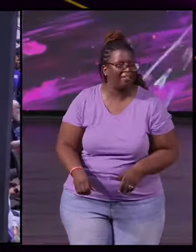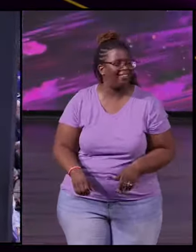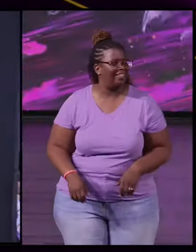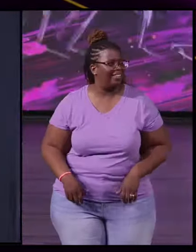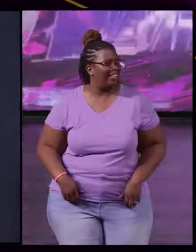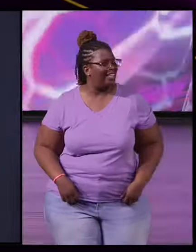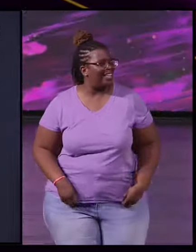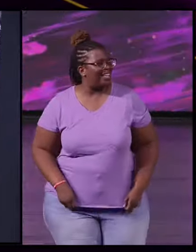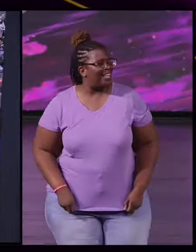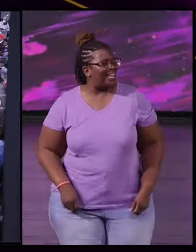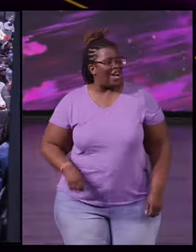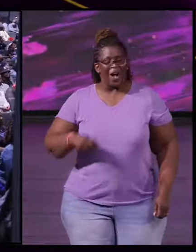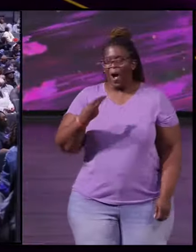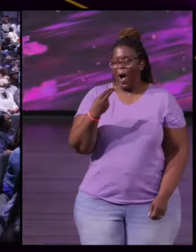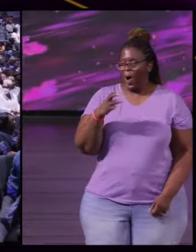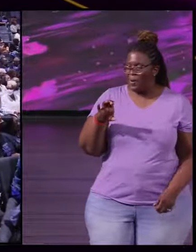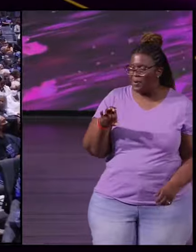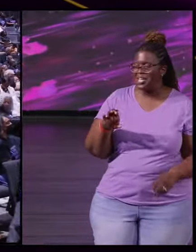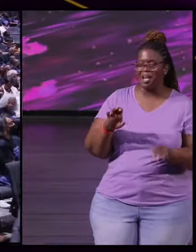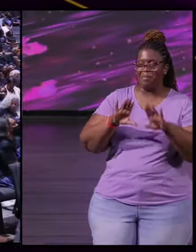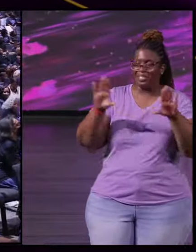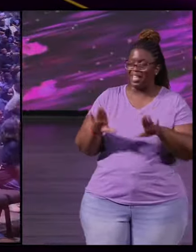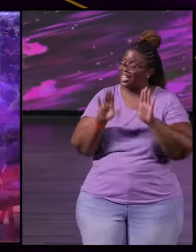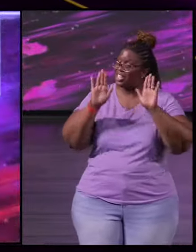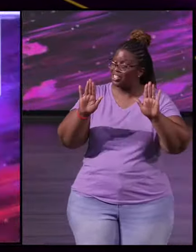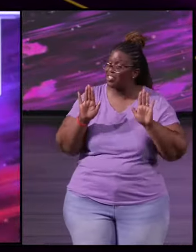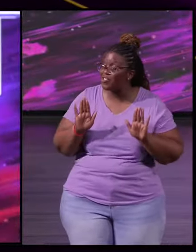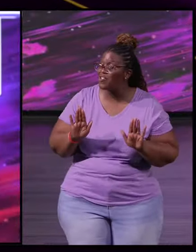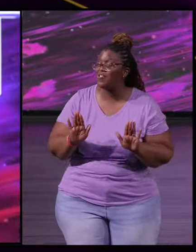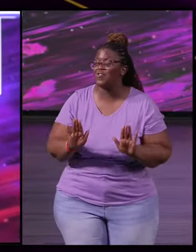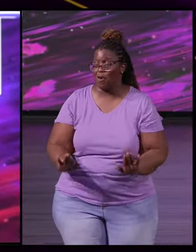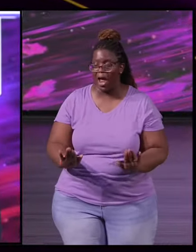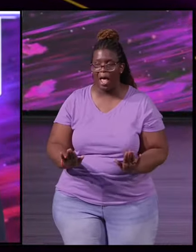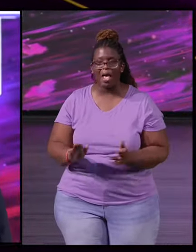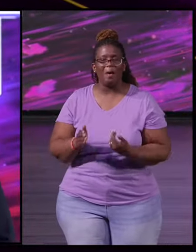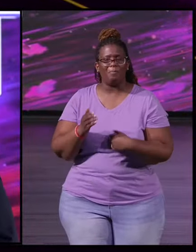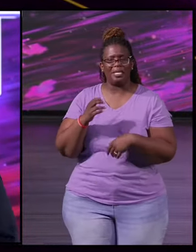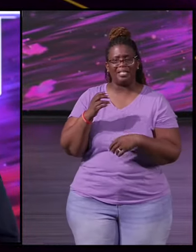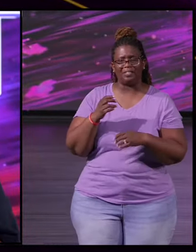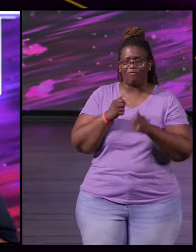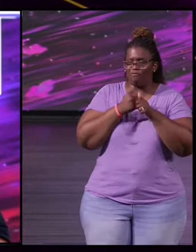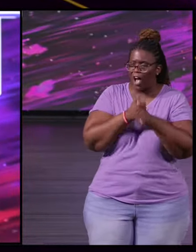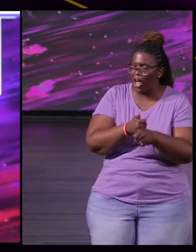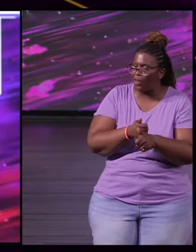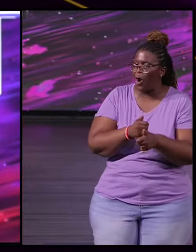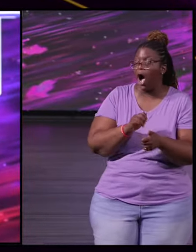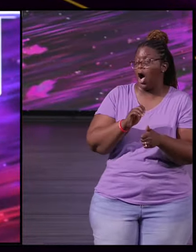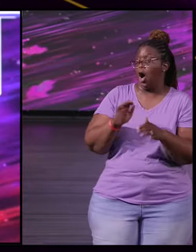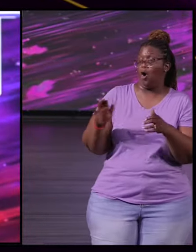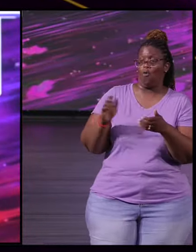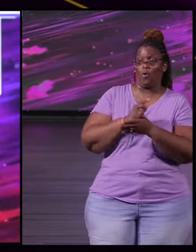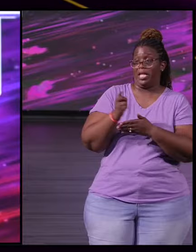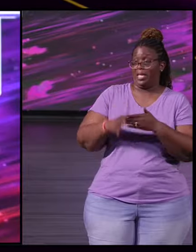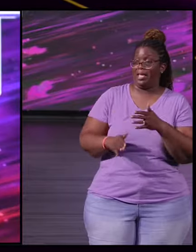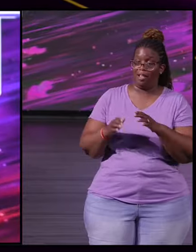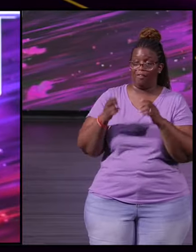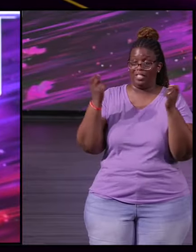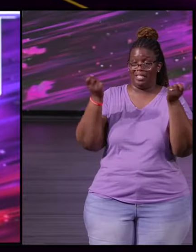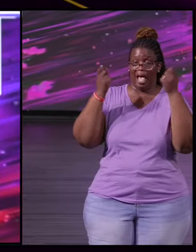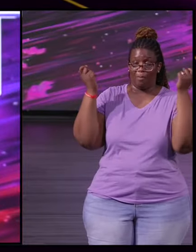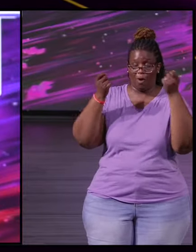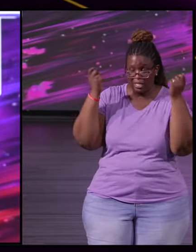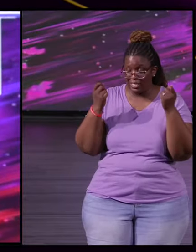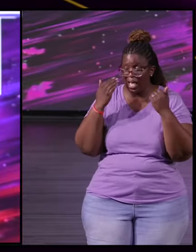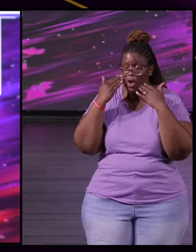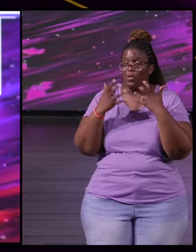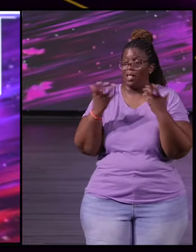Now, Homecoming Sunday is great, but it also comes after a phenomenal weekend of celebrations. And I know that there is so much going on.